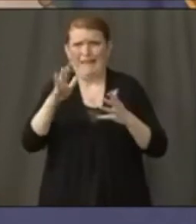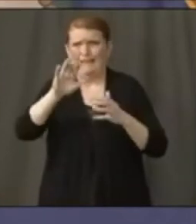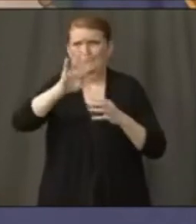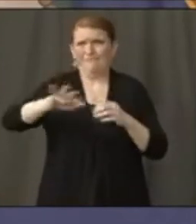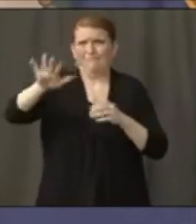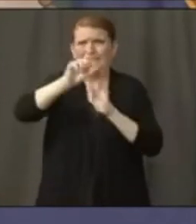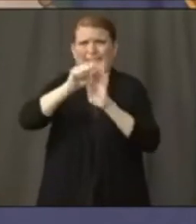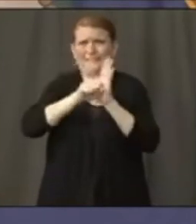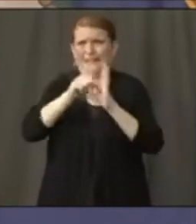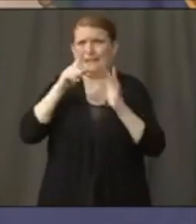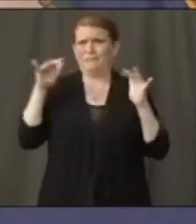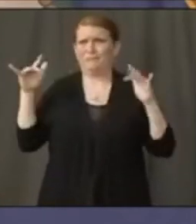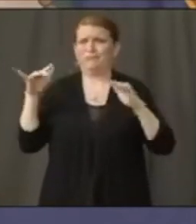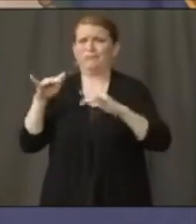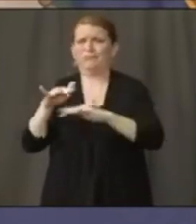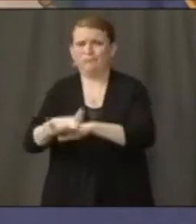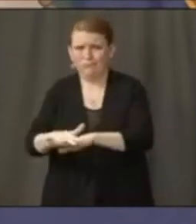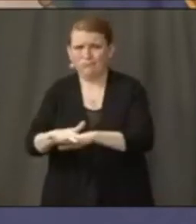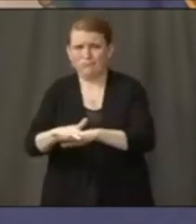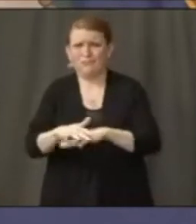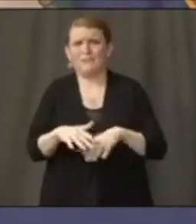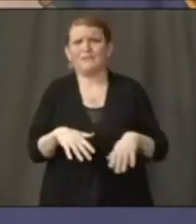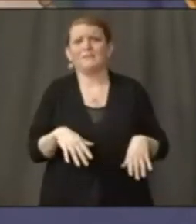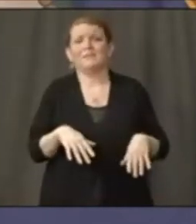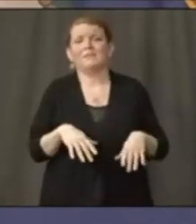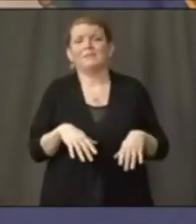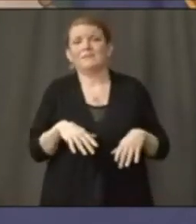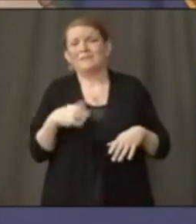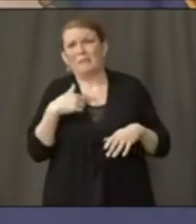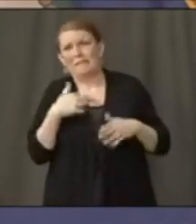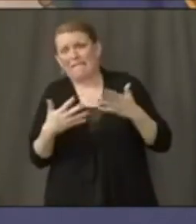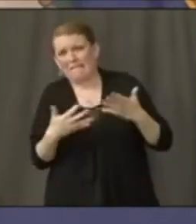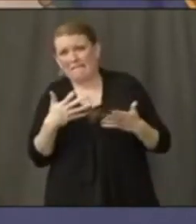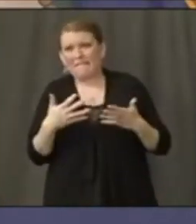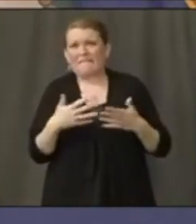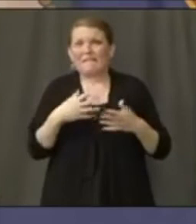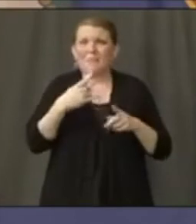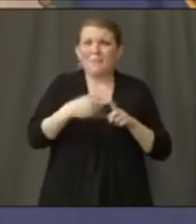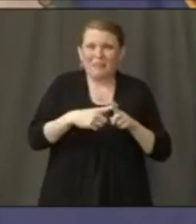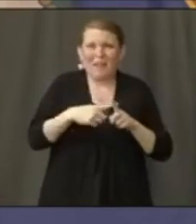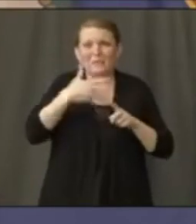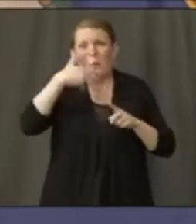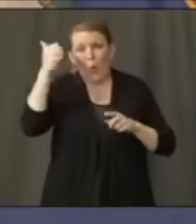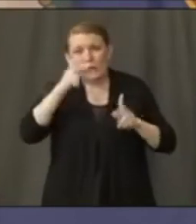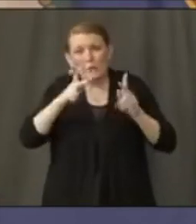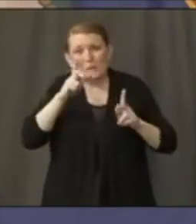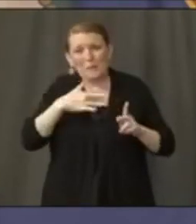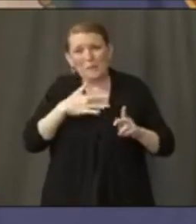home, must be staying at home, attracted as well. So I don't think it should be in this early tranche.